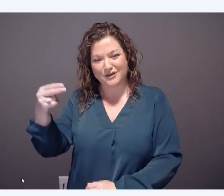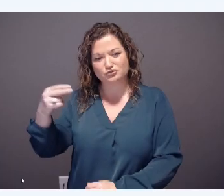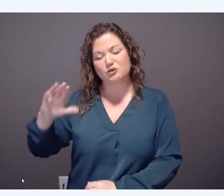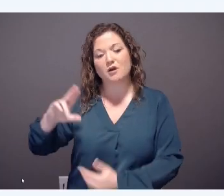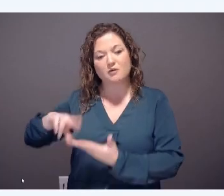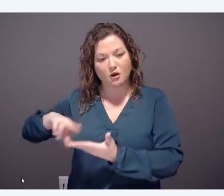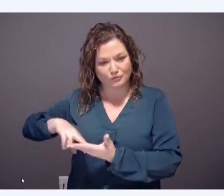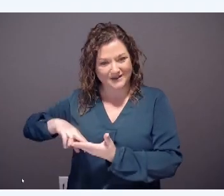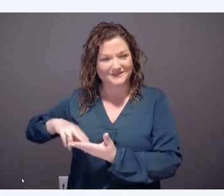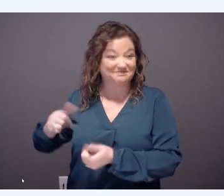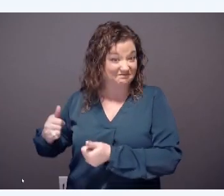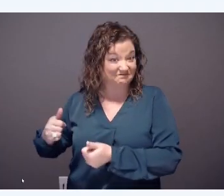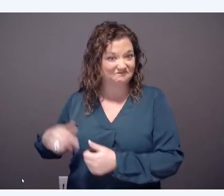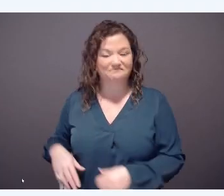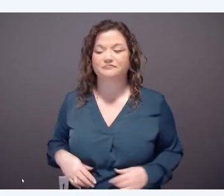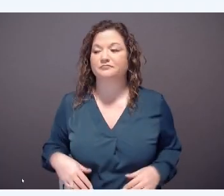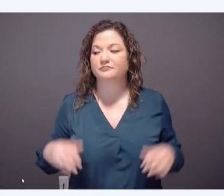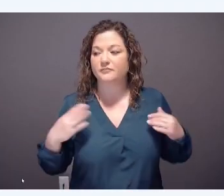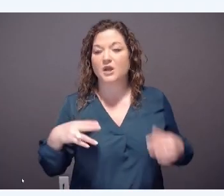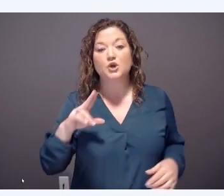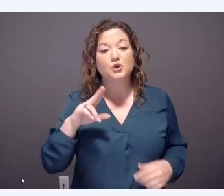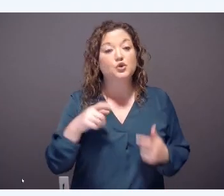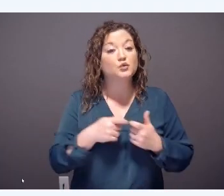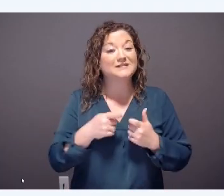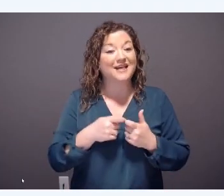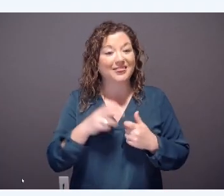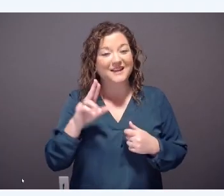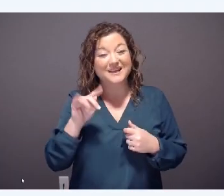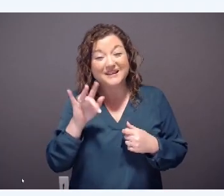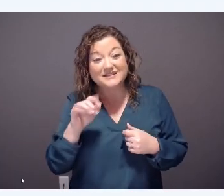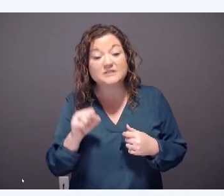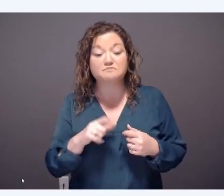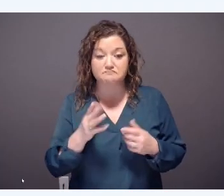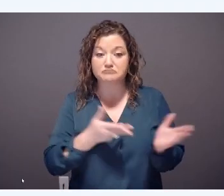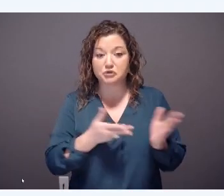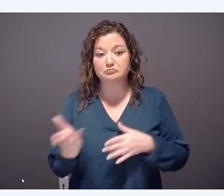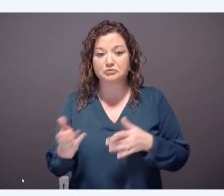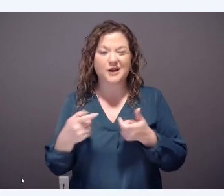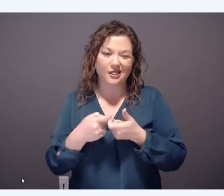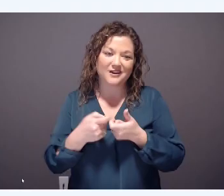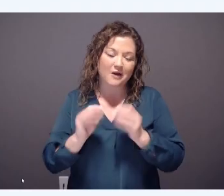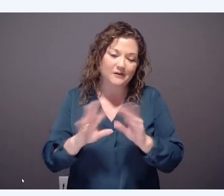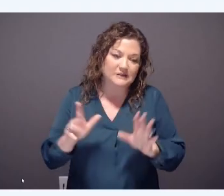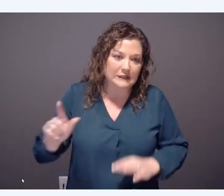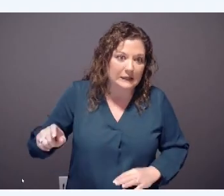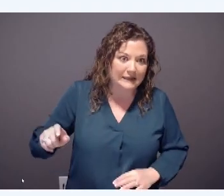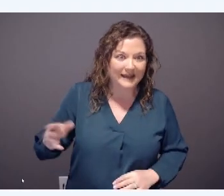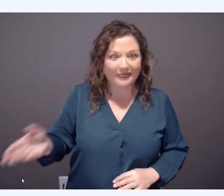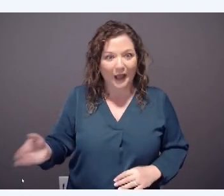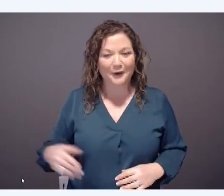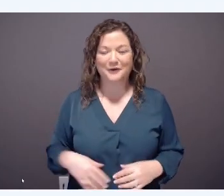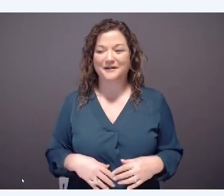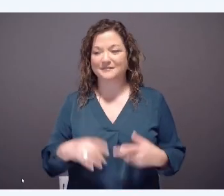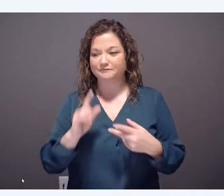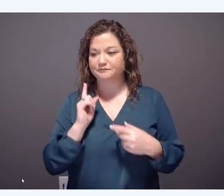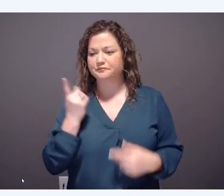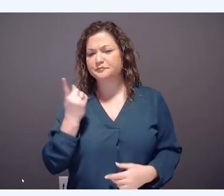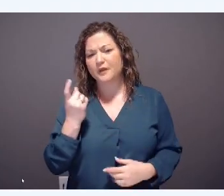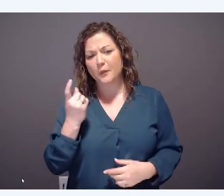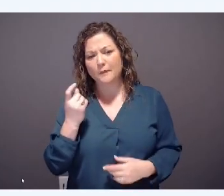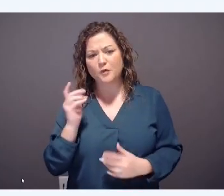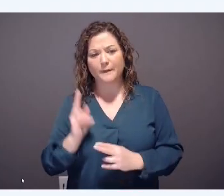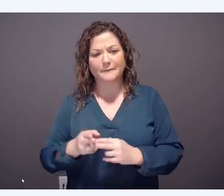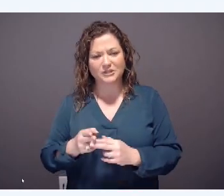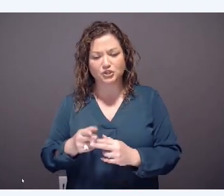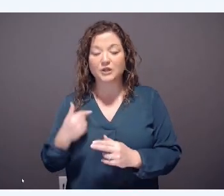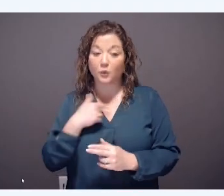For our utilities, so we are getting power out to the property. Obviously, we're gonna need that. One thing to mention here is we've went forward with